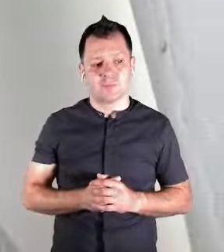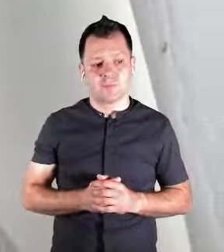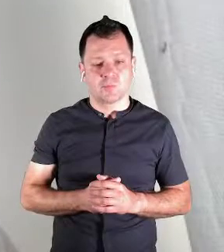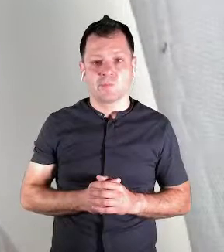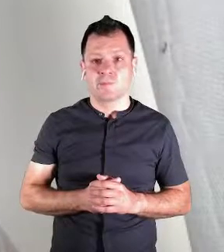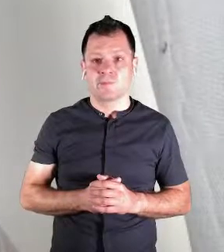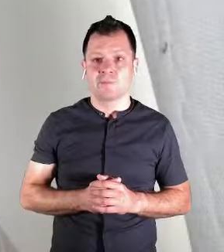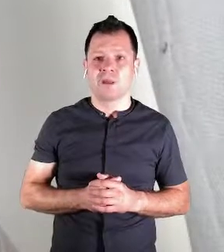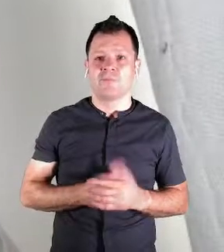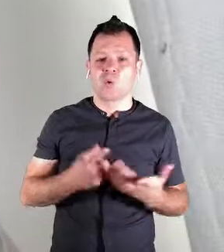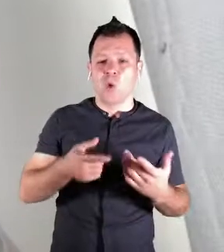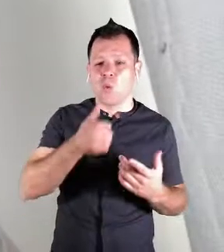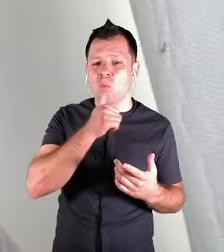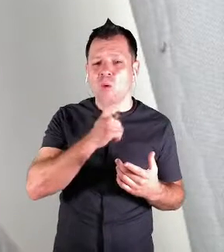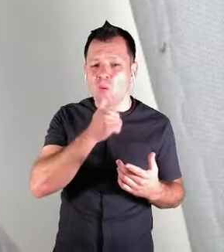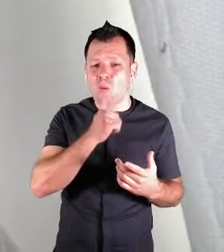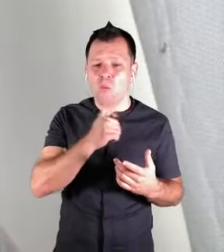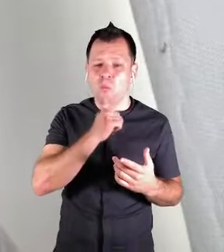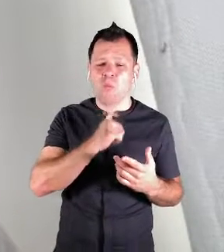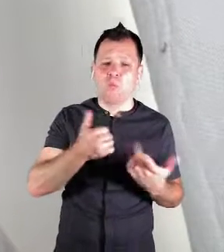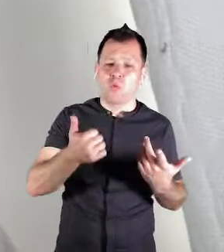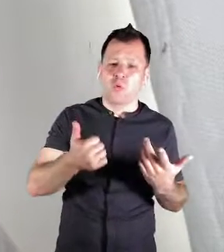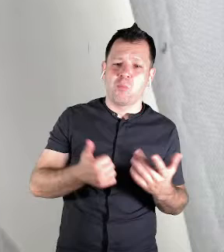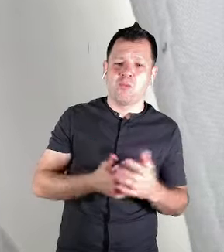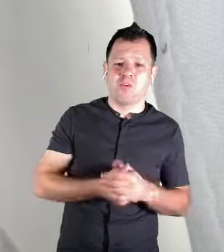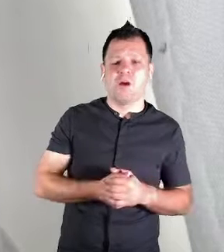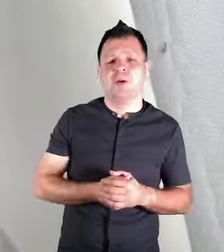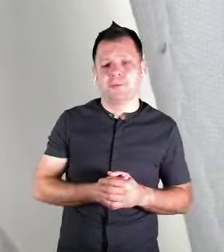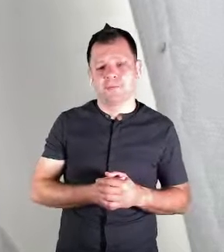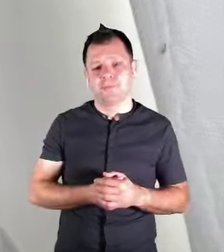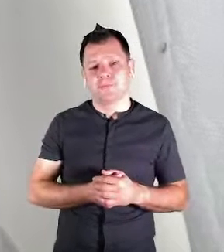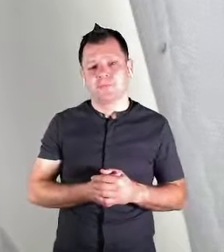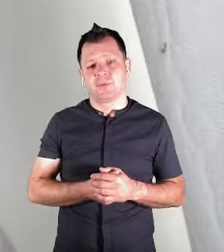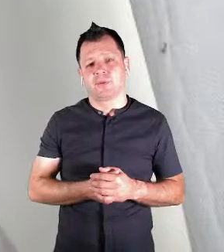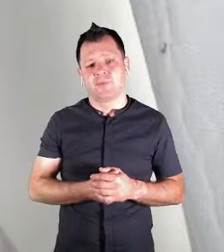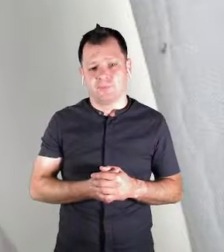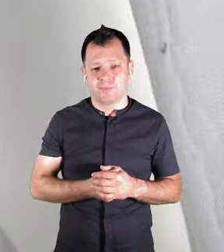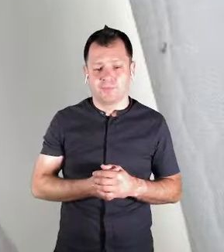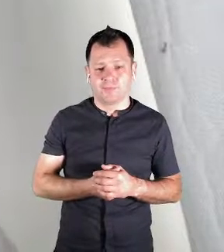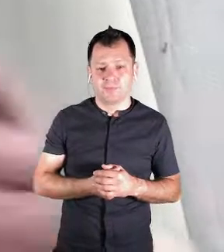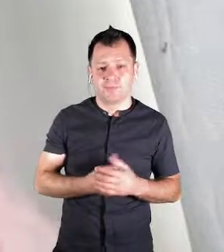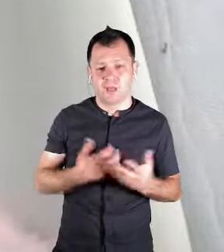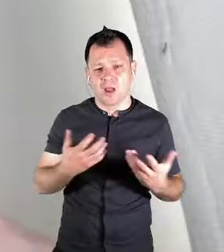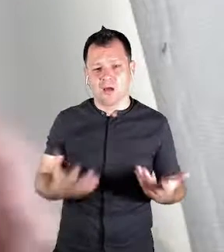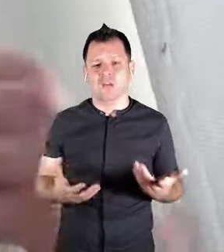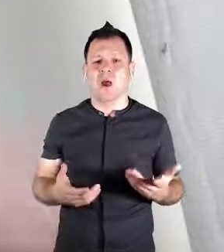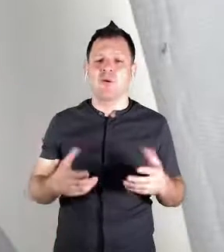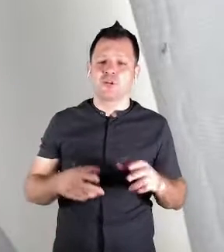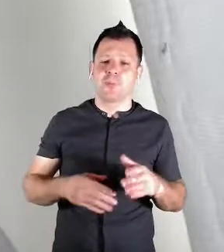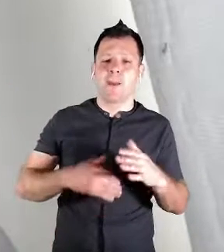save old buildings and so on. They took my book to their